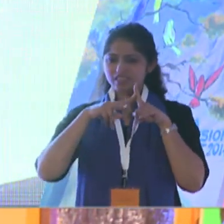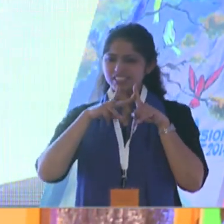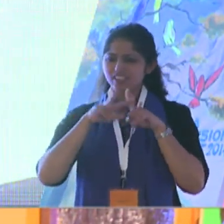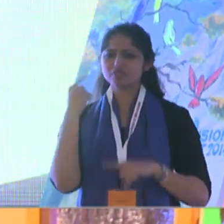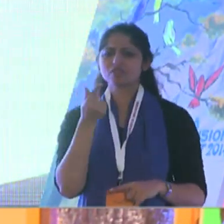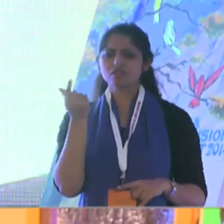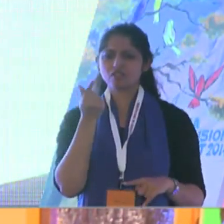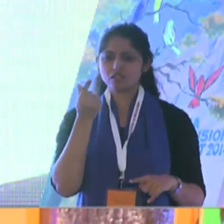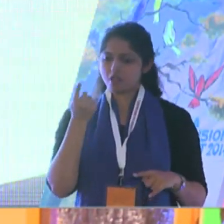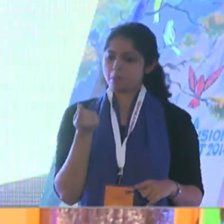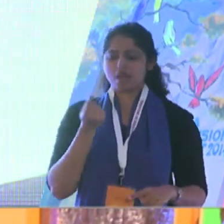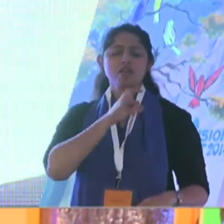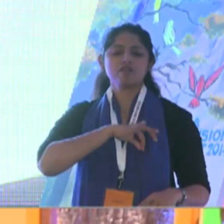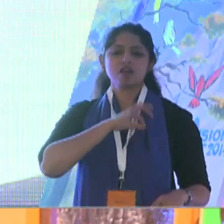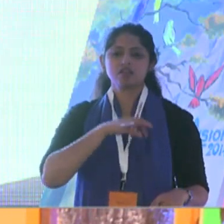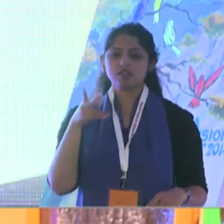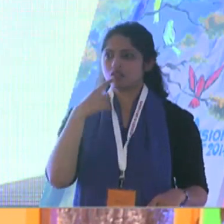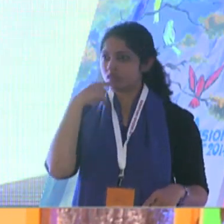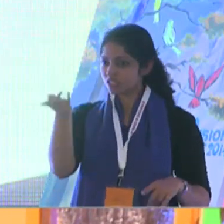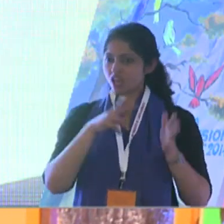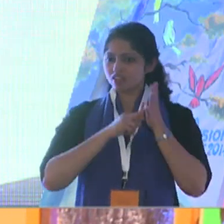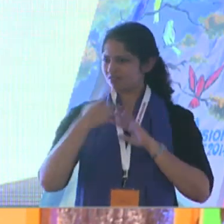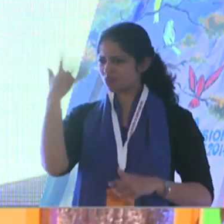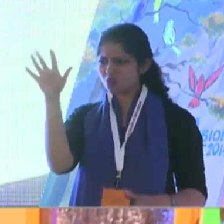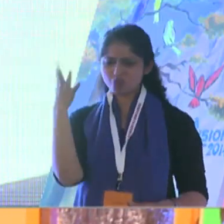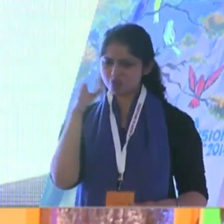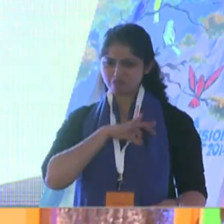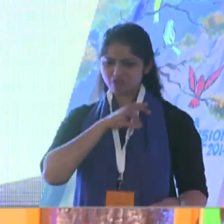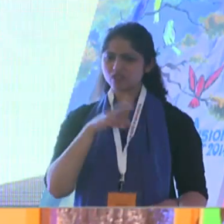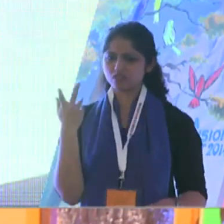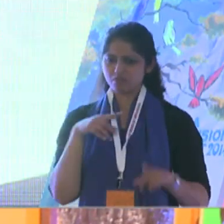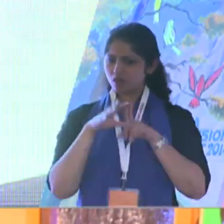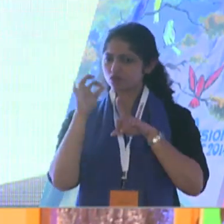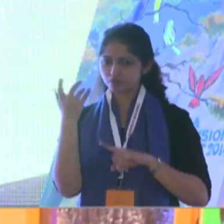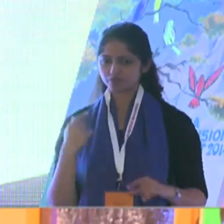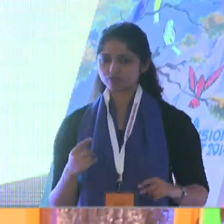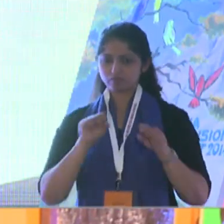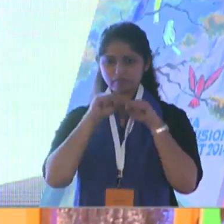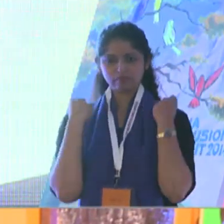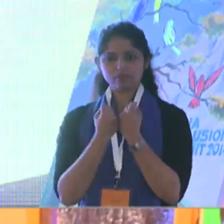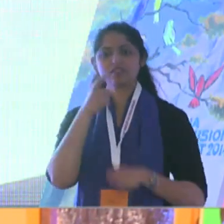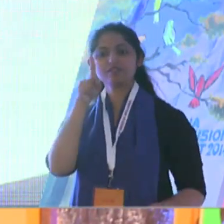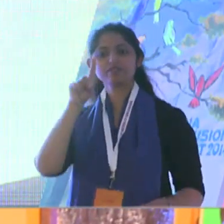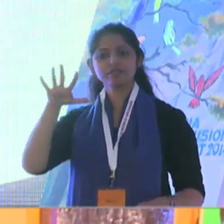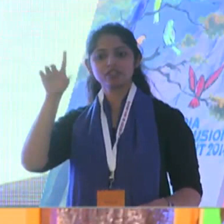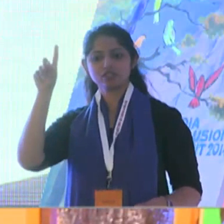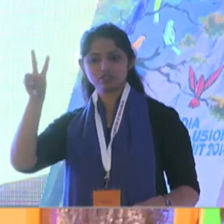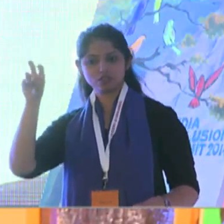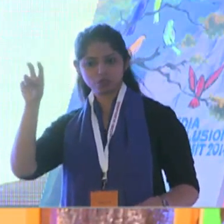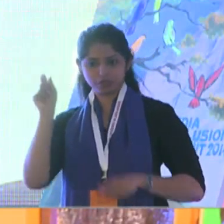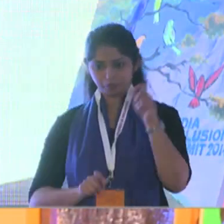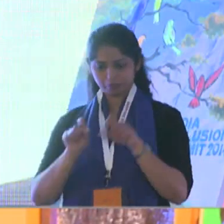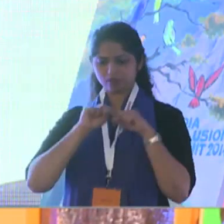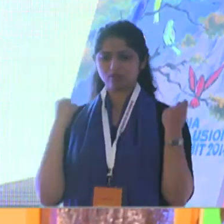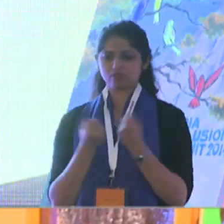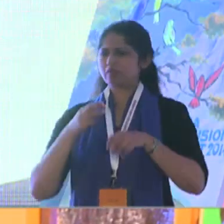do things when they make money, which is, I wanted to defy that. So what we did was that we made a team of 15 to 20 people, and I've met somebody in